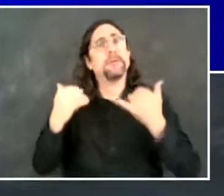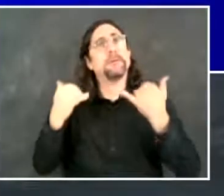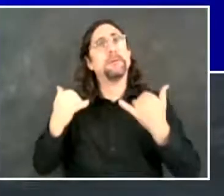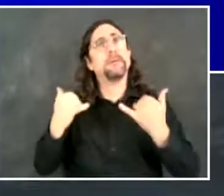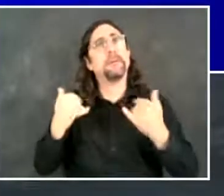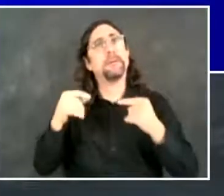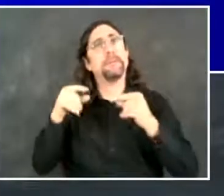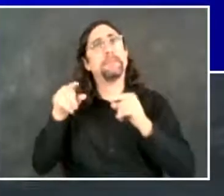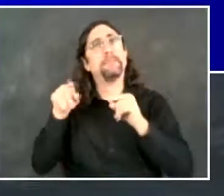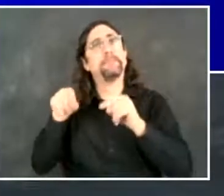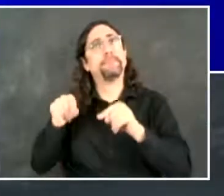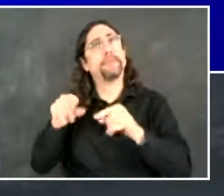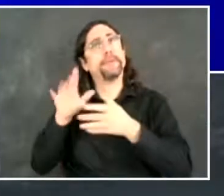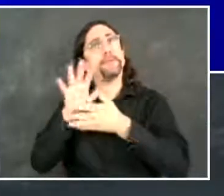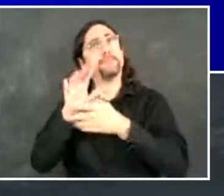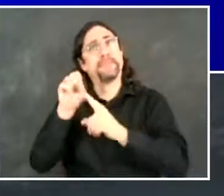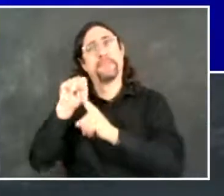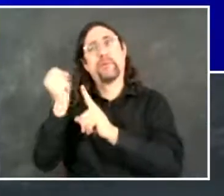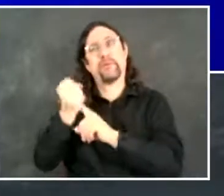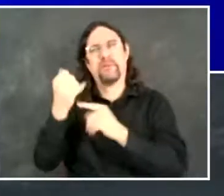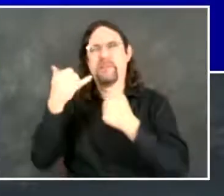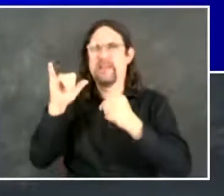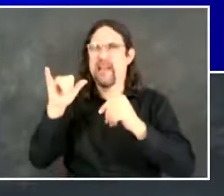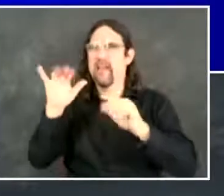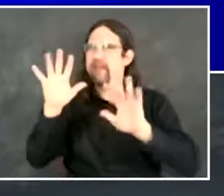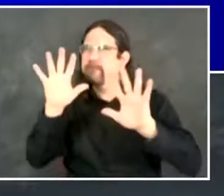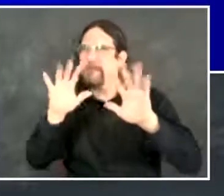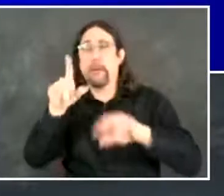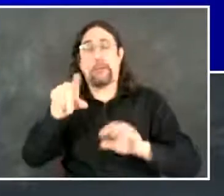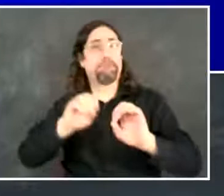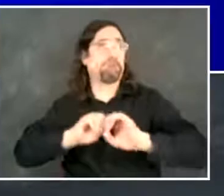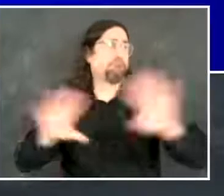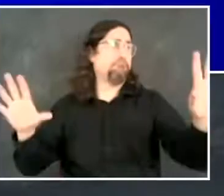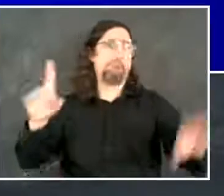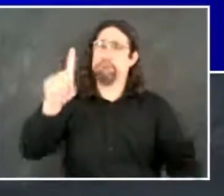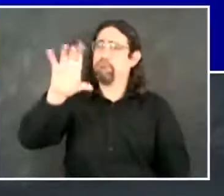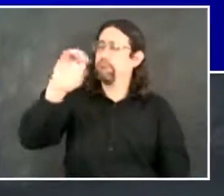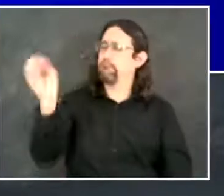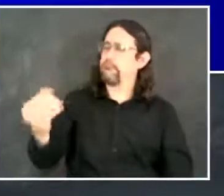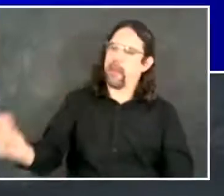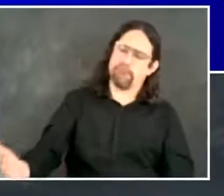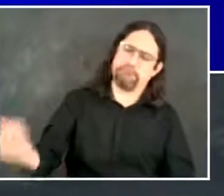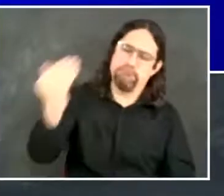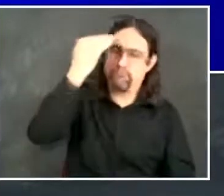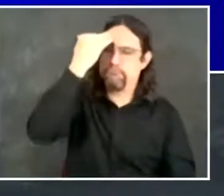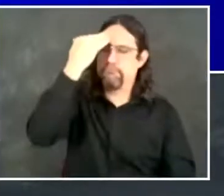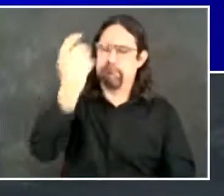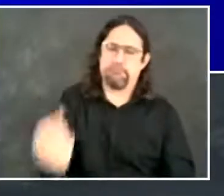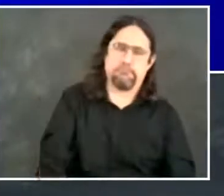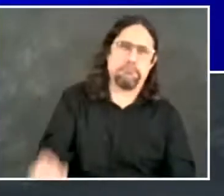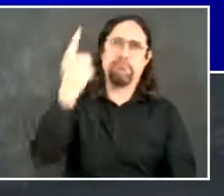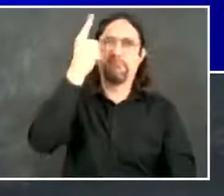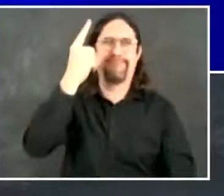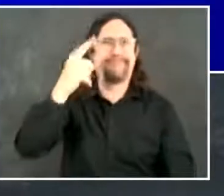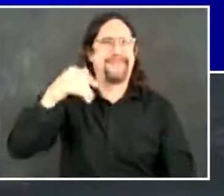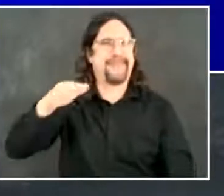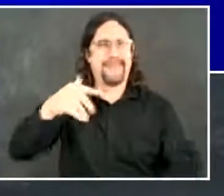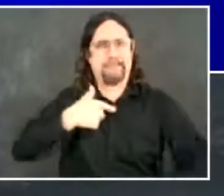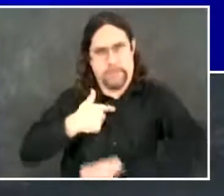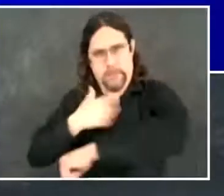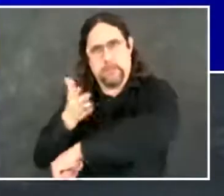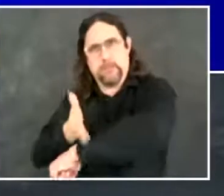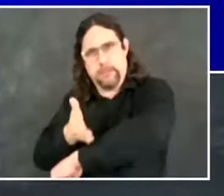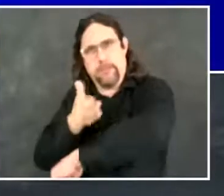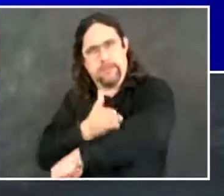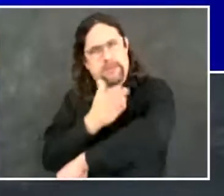overcome. Kind of a mix, progress in some ways for sure, and progress particularly with the public health lab, which